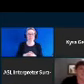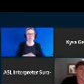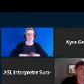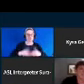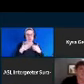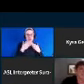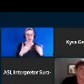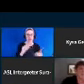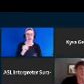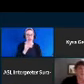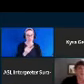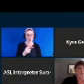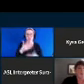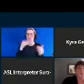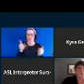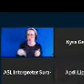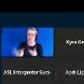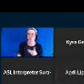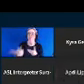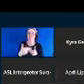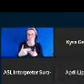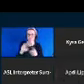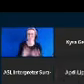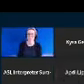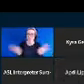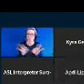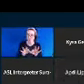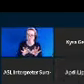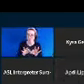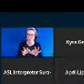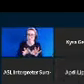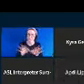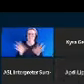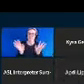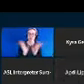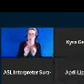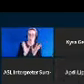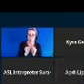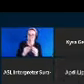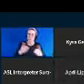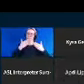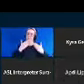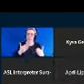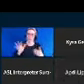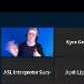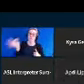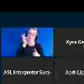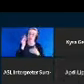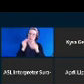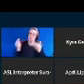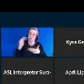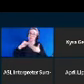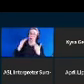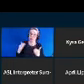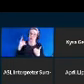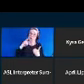thanks, everyone, for joining this very, very important call, and to our partners at the federal level for making all of this happen.